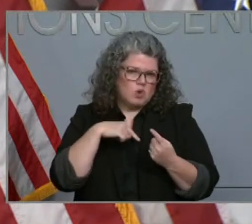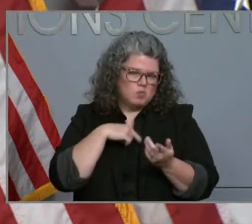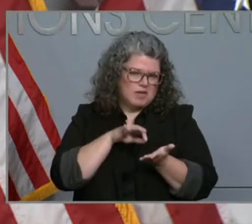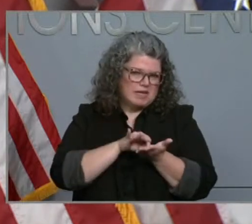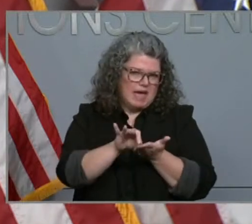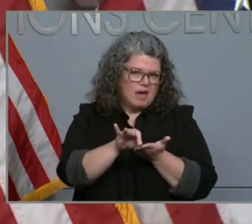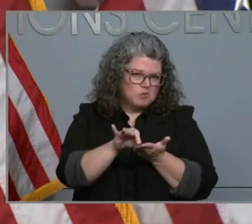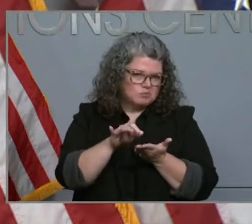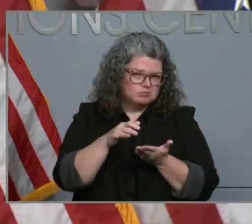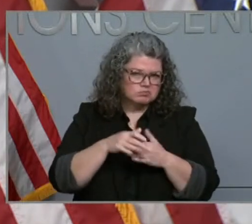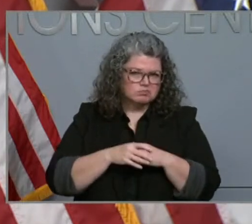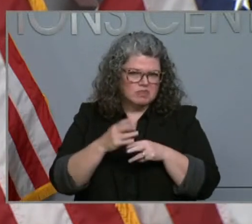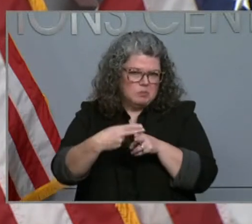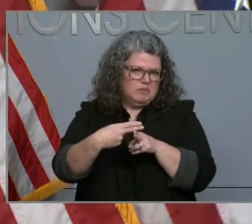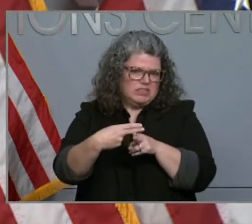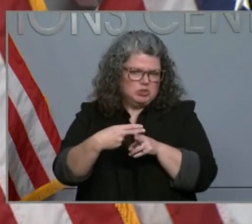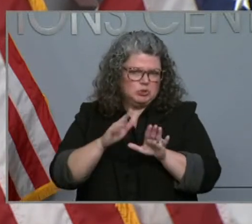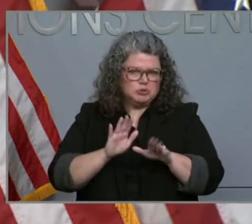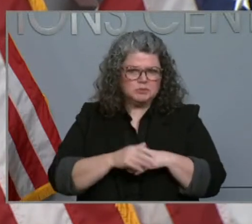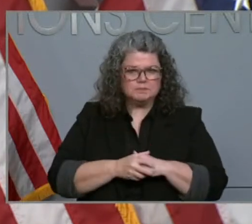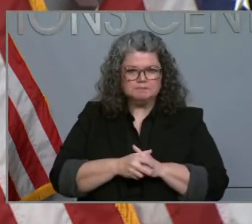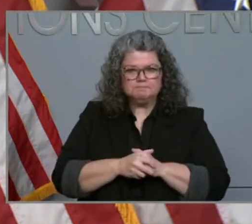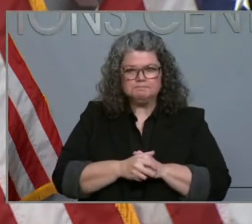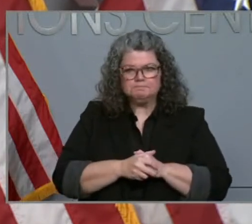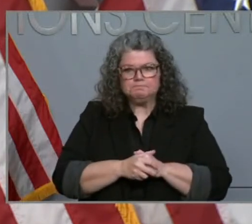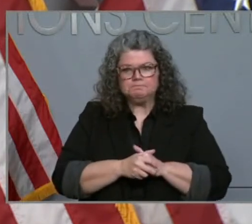counties to hold their provisional board meetings.